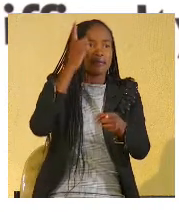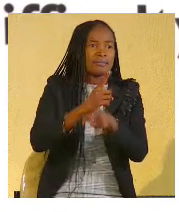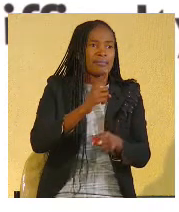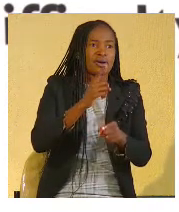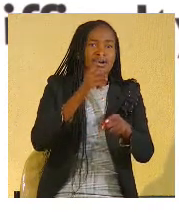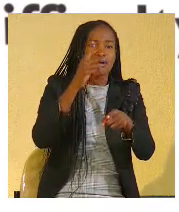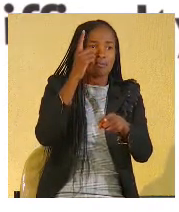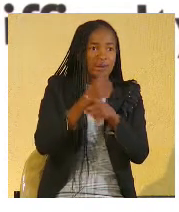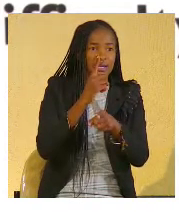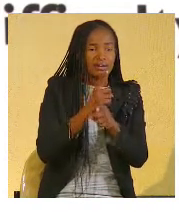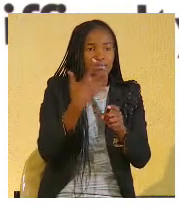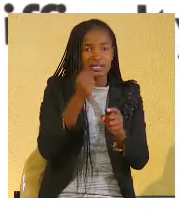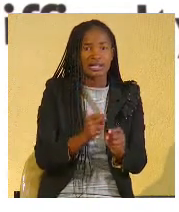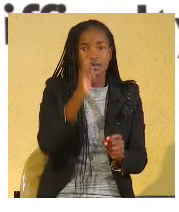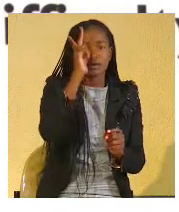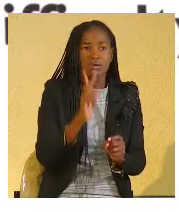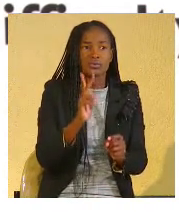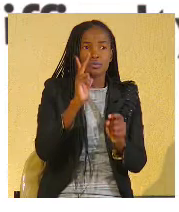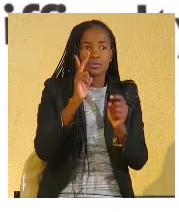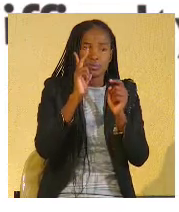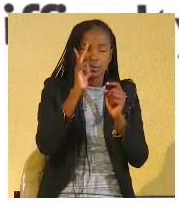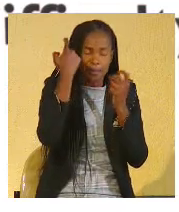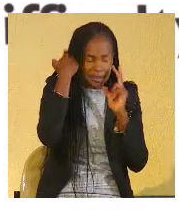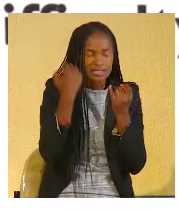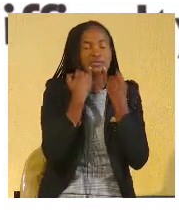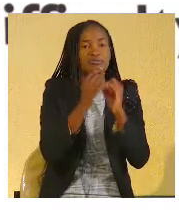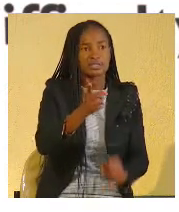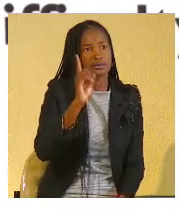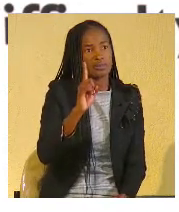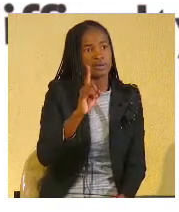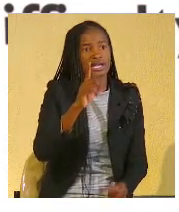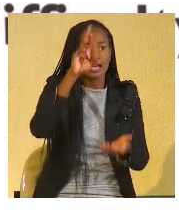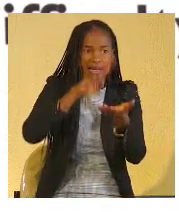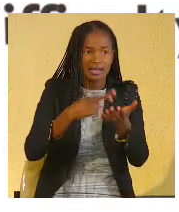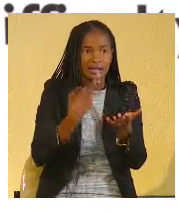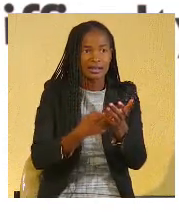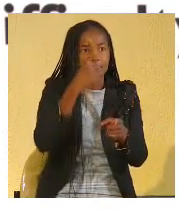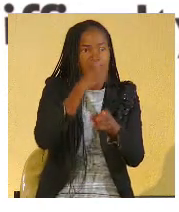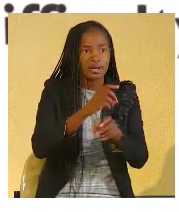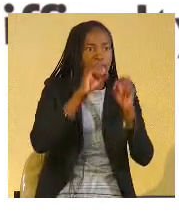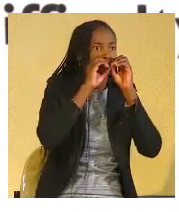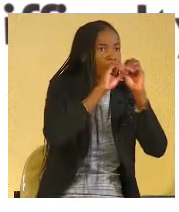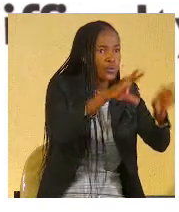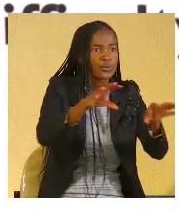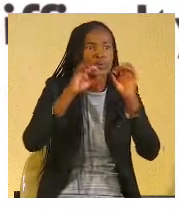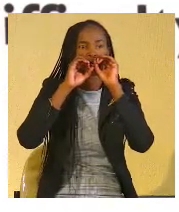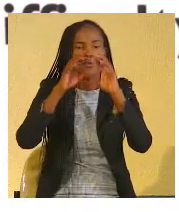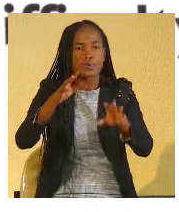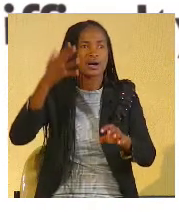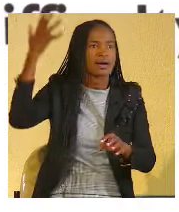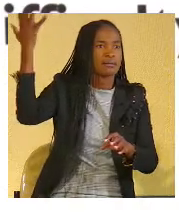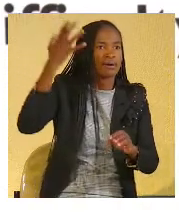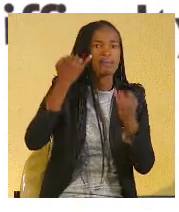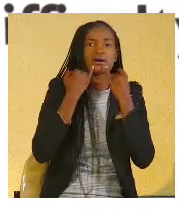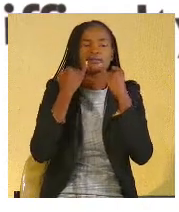spokesperson, Minister of Information and Communication Technology, who is to